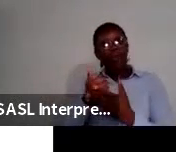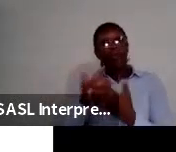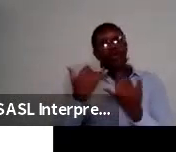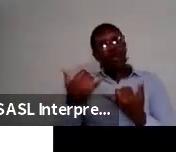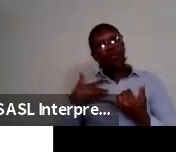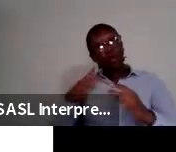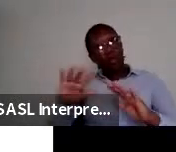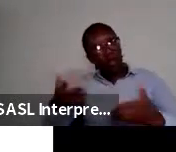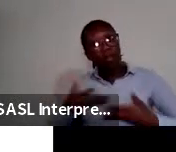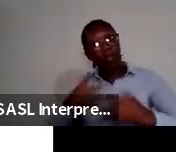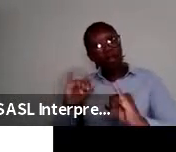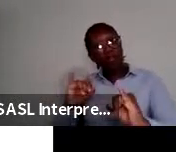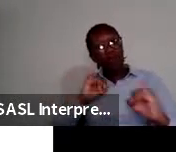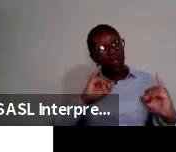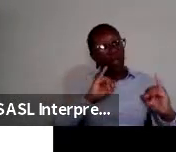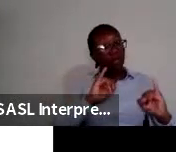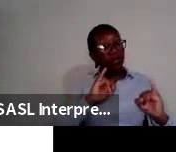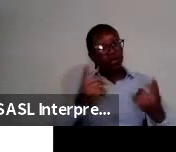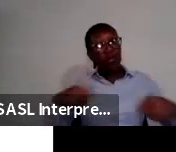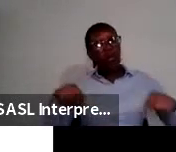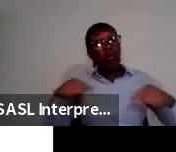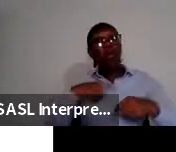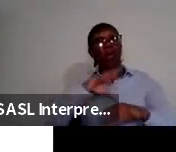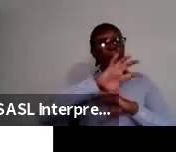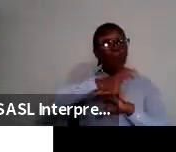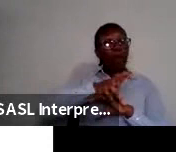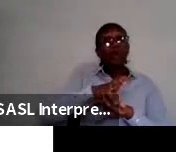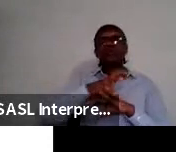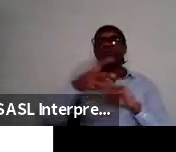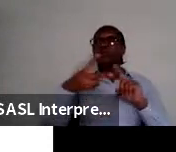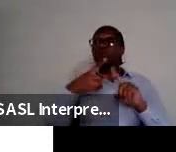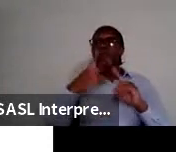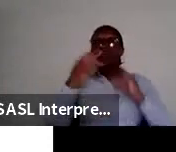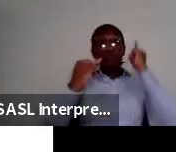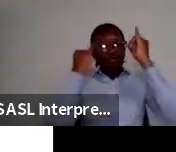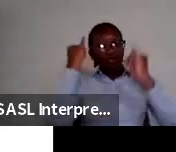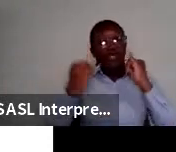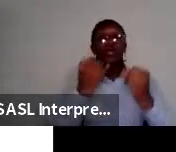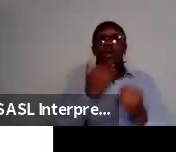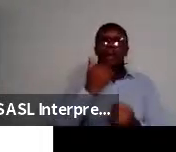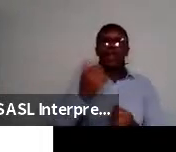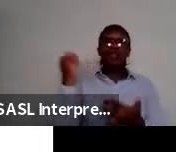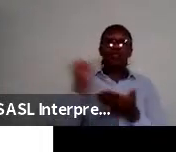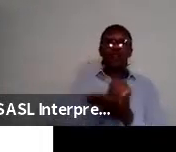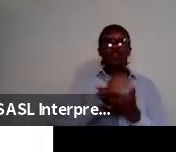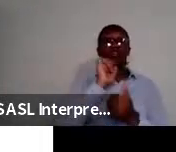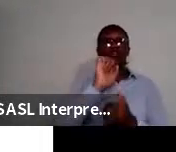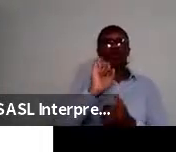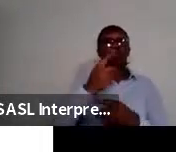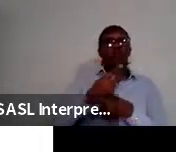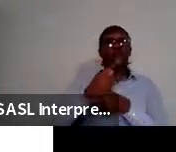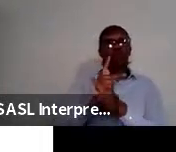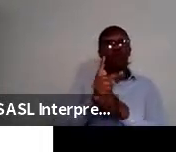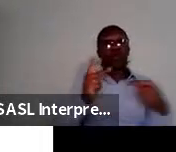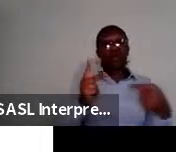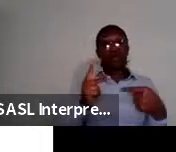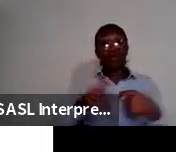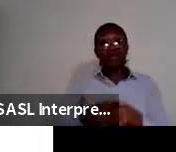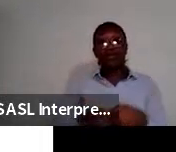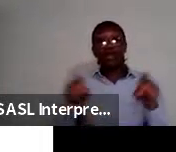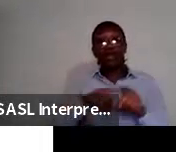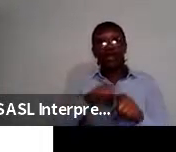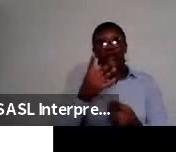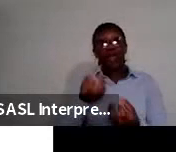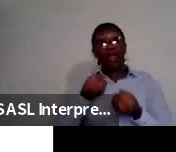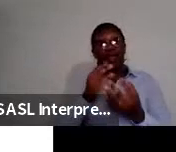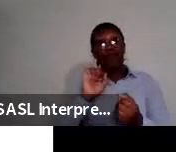brand holders and others who are coming with innovation to go and register. And that gives them the opportunity also to do